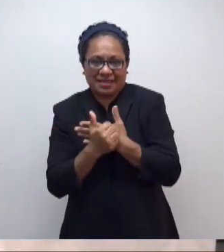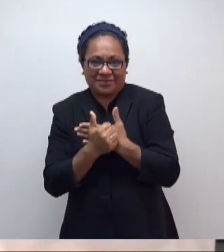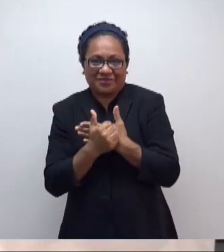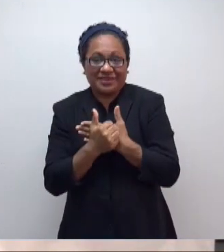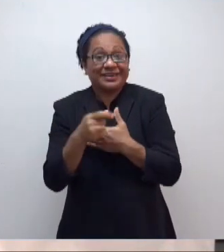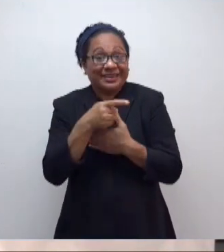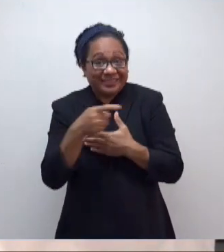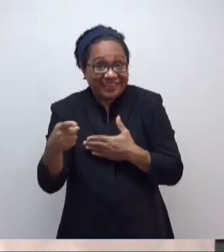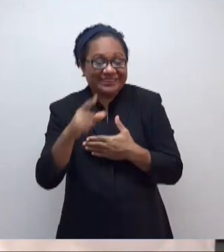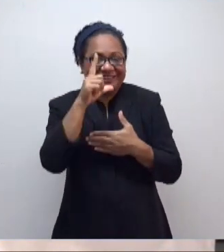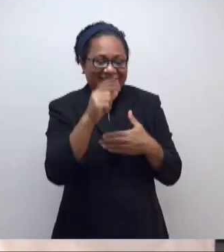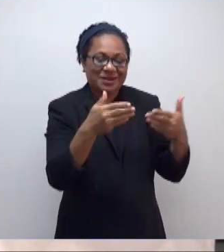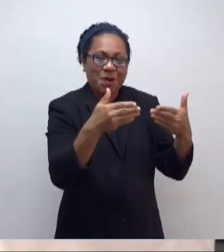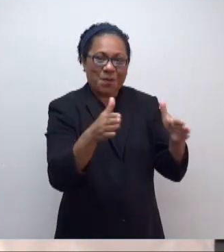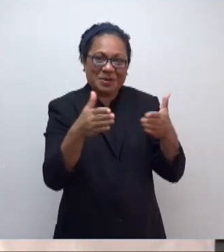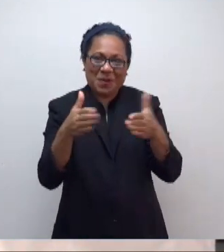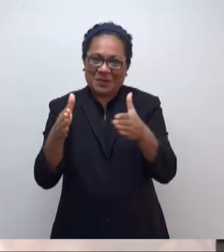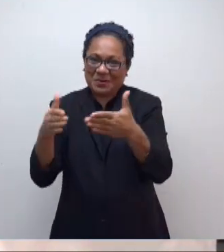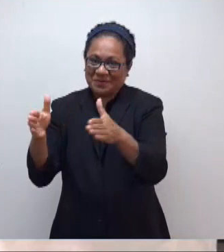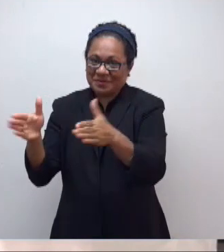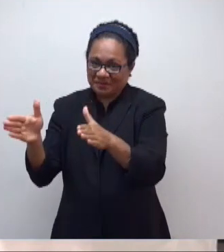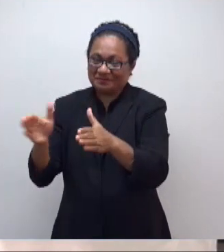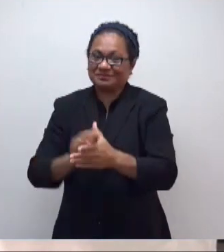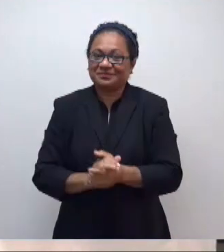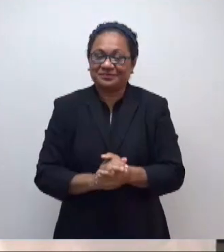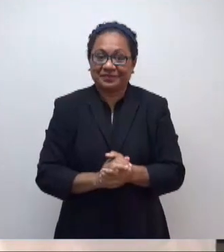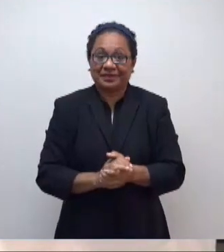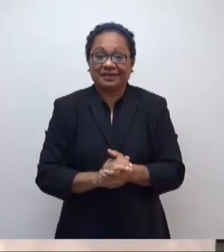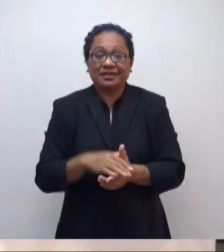freedoms we can restore. That means getting our